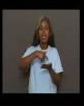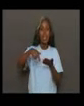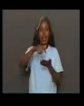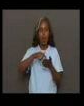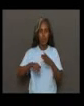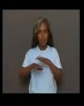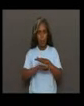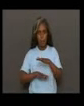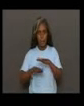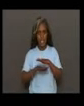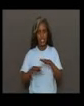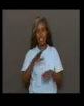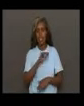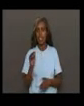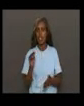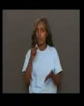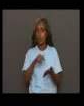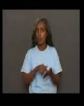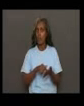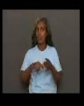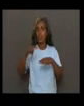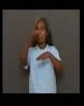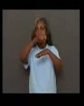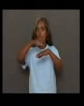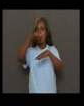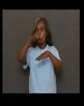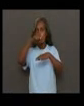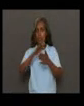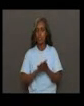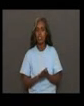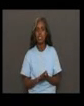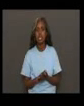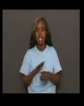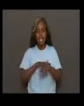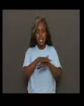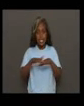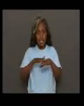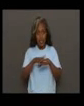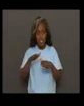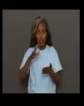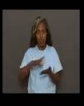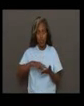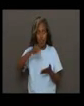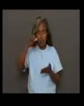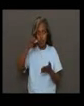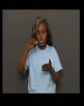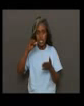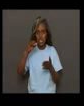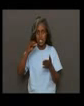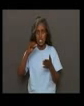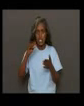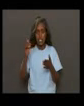base and a pointed top. The surface of a cone is